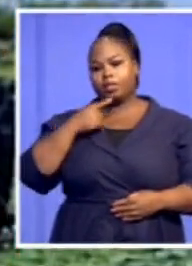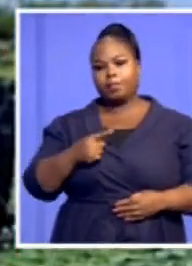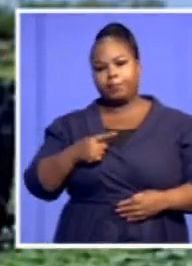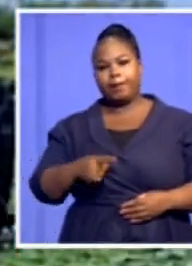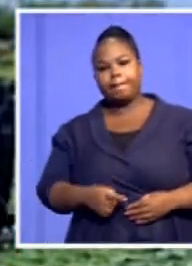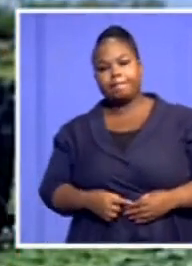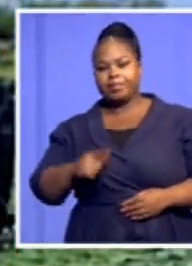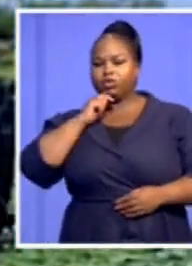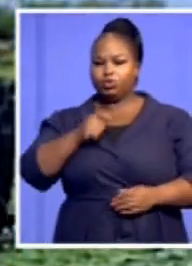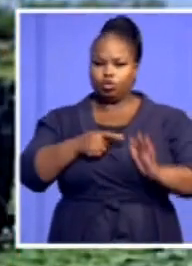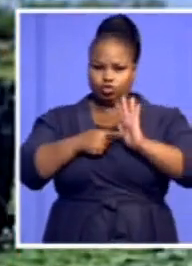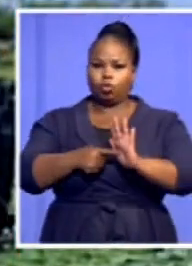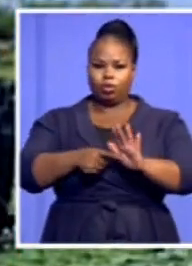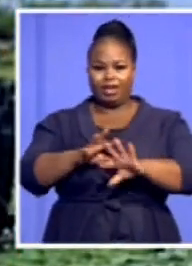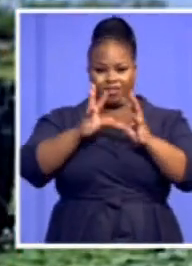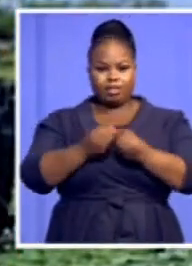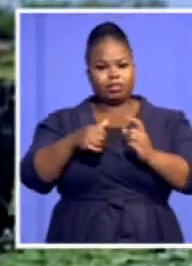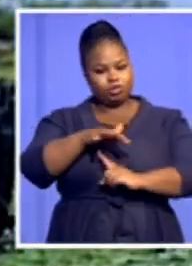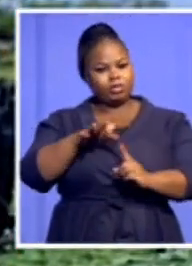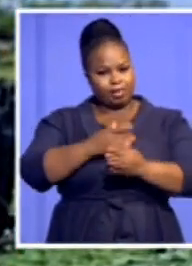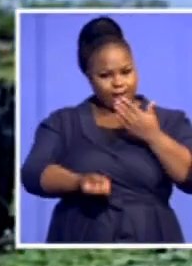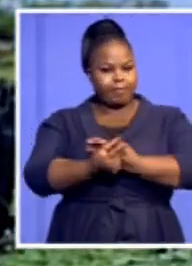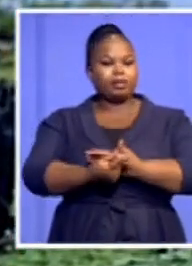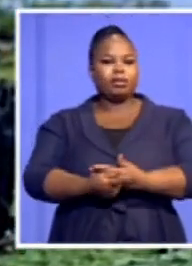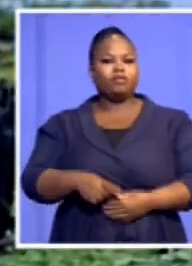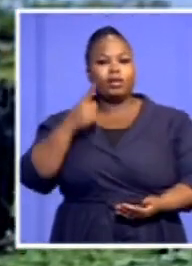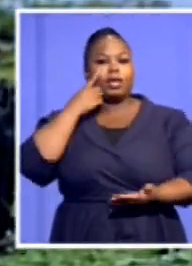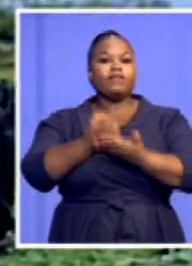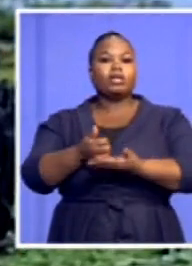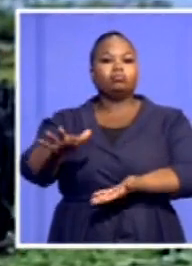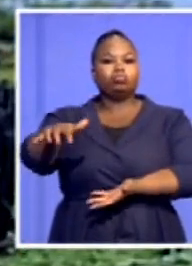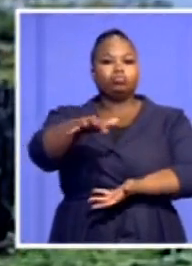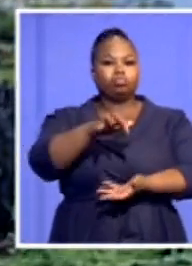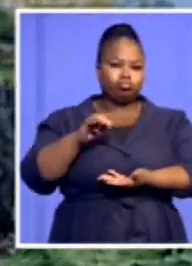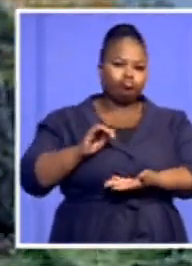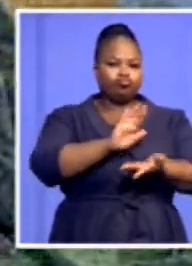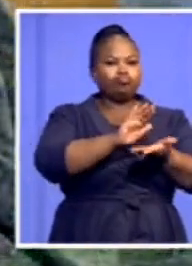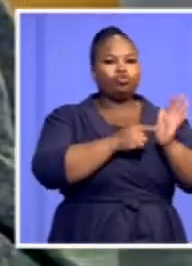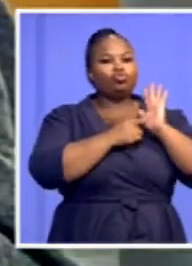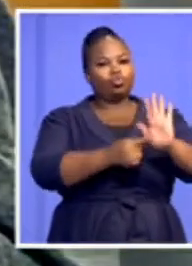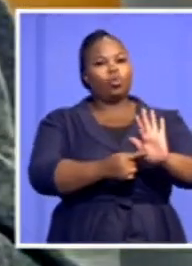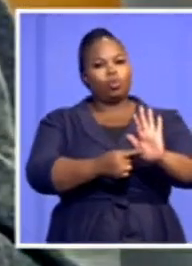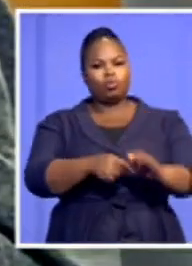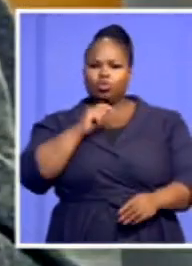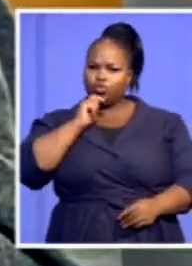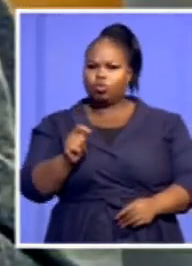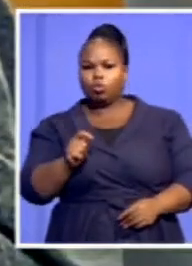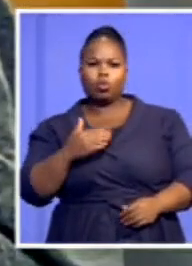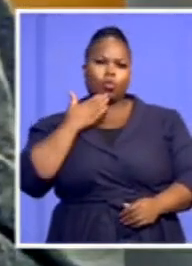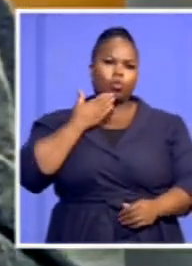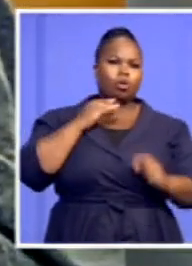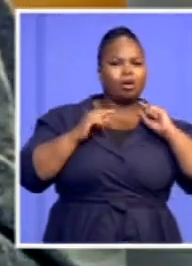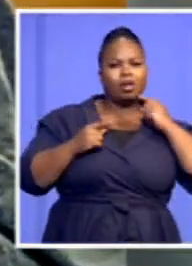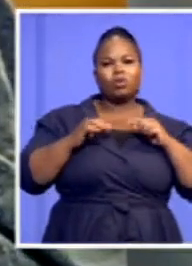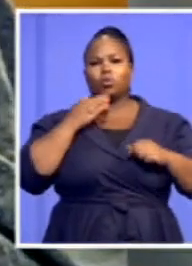situation and bring forward all the evidence and show who's being truthful and candid and honest about things and who's